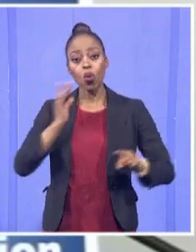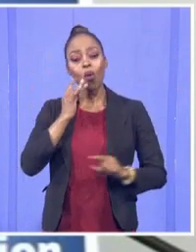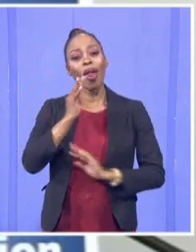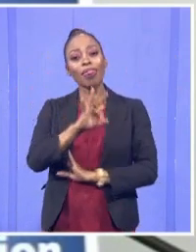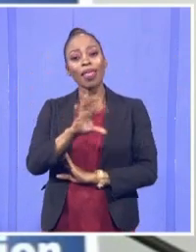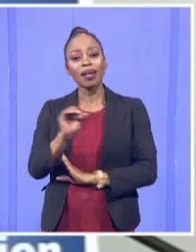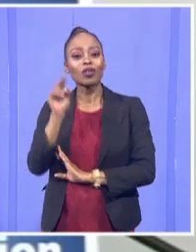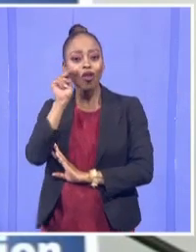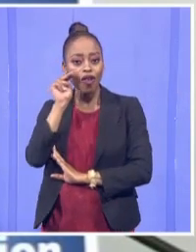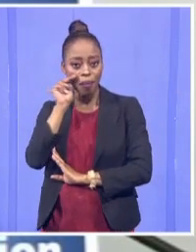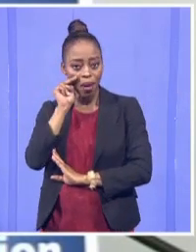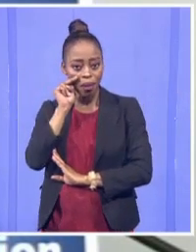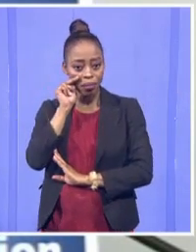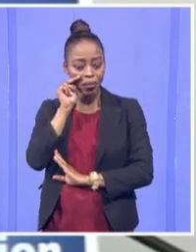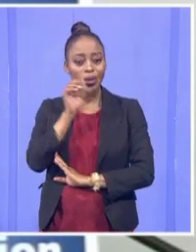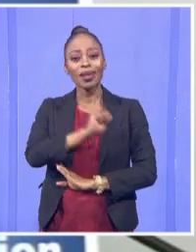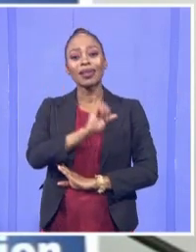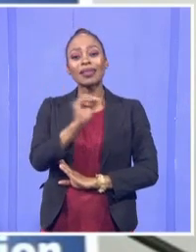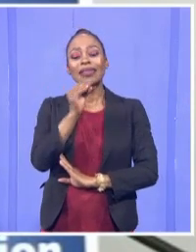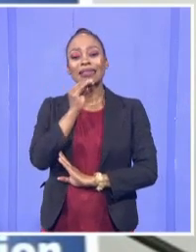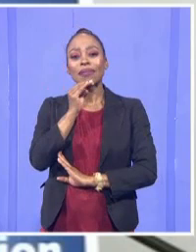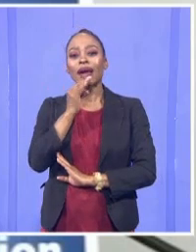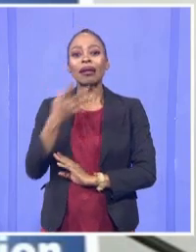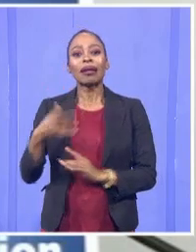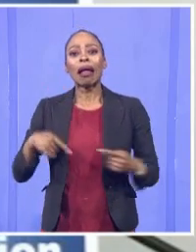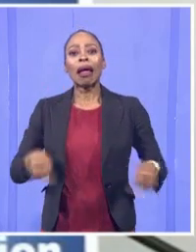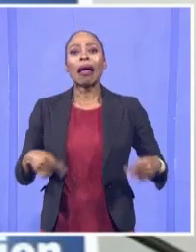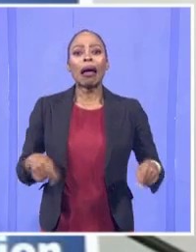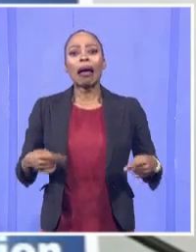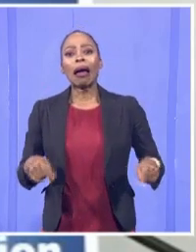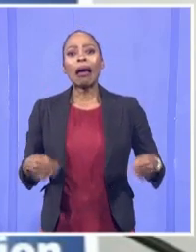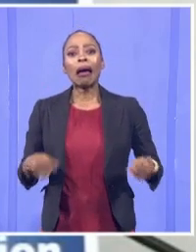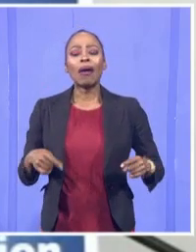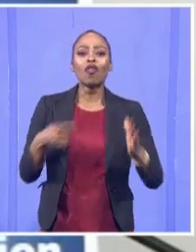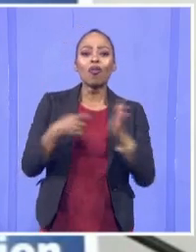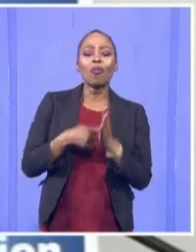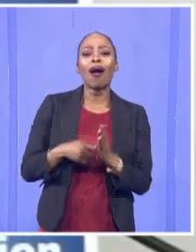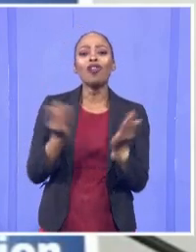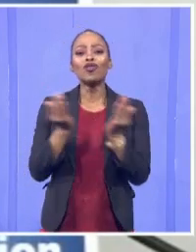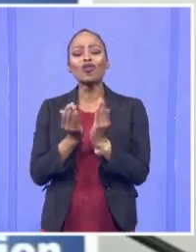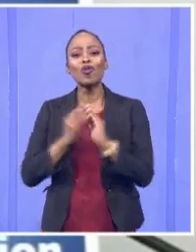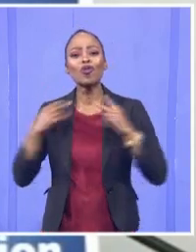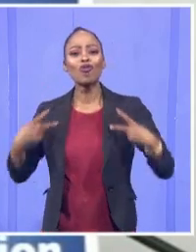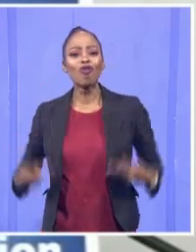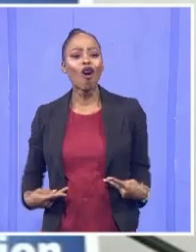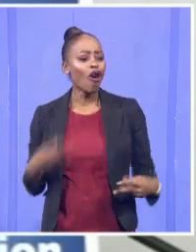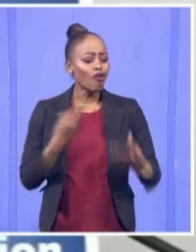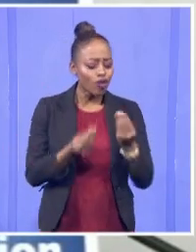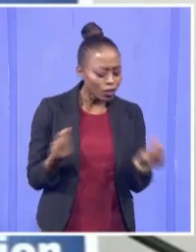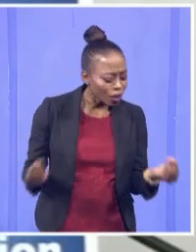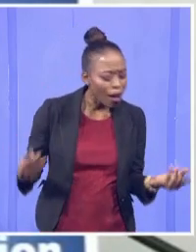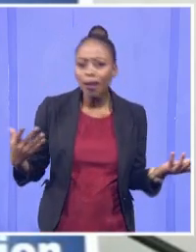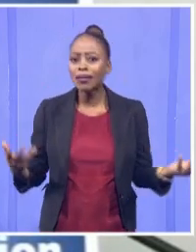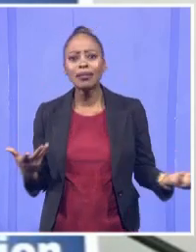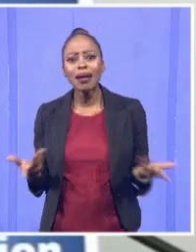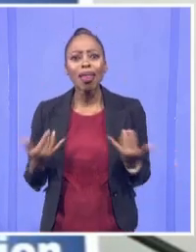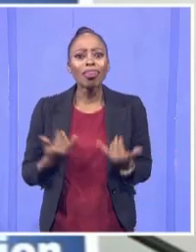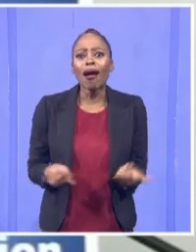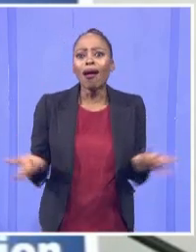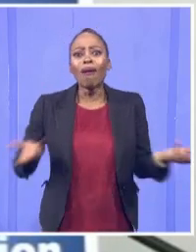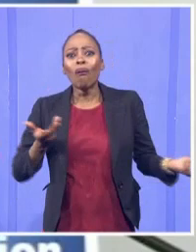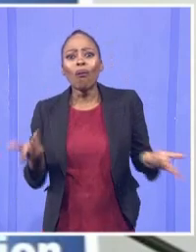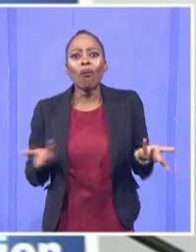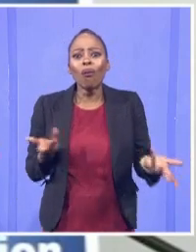November. So don't panic that you want to buy school uniform for your child for the following